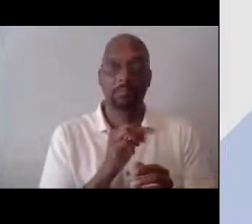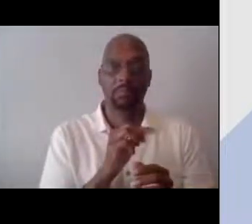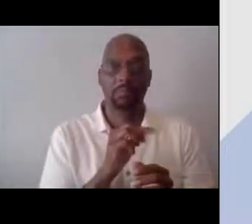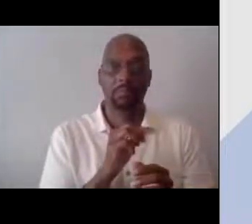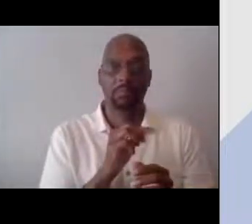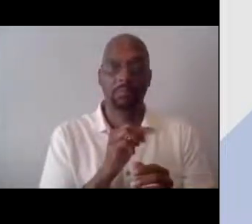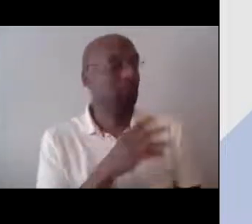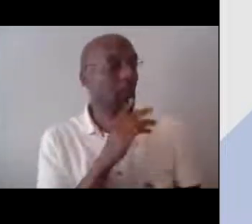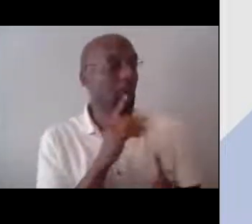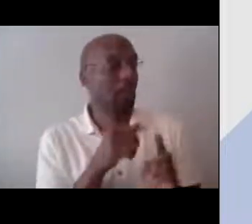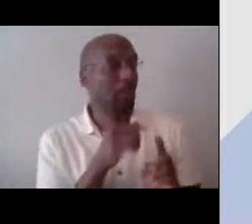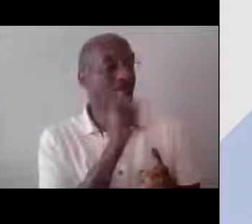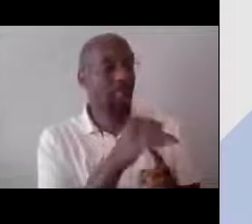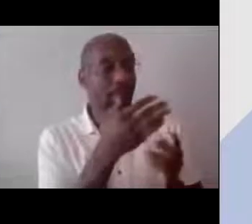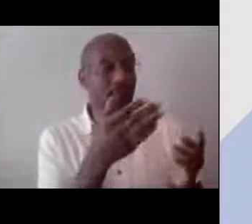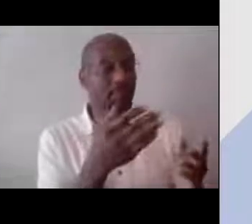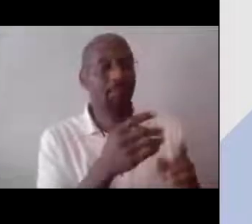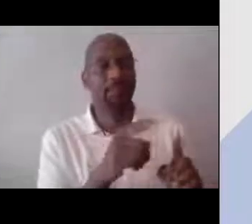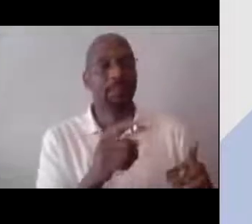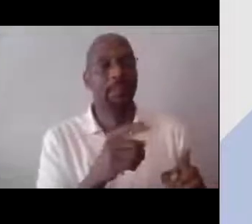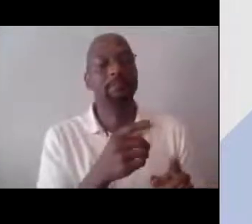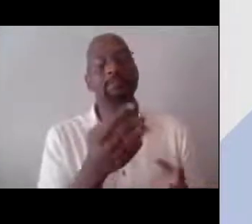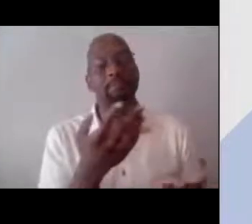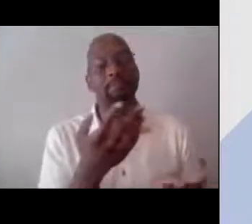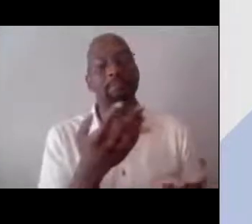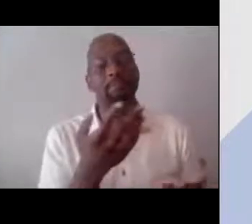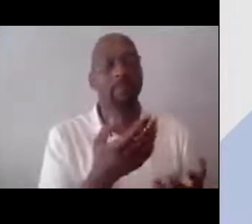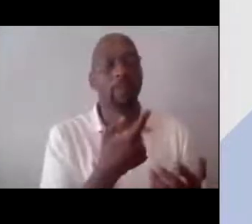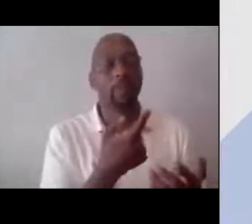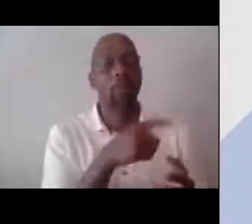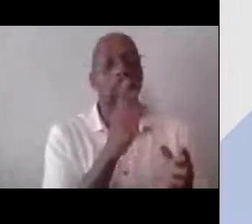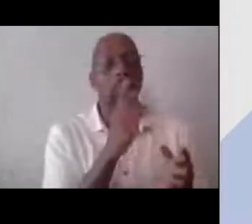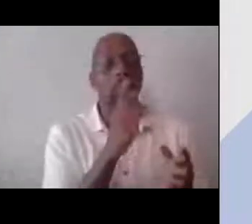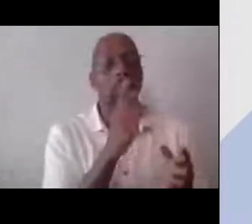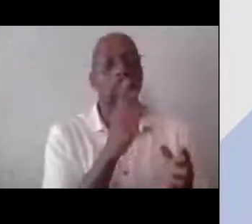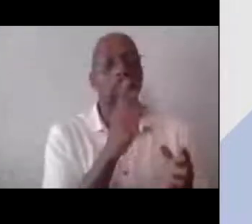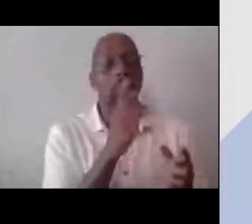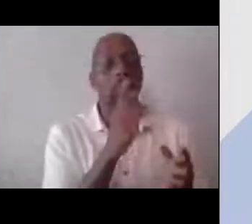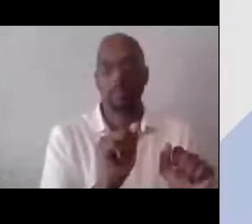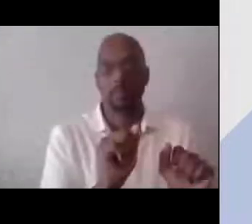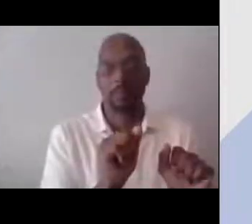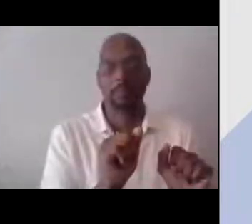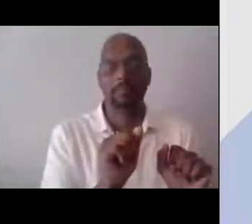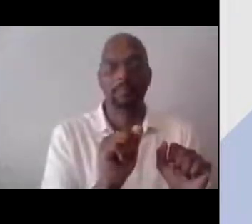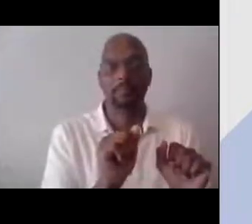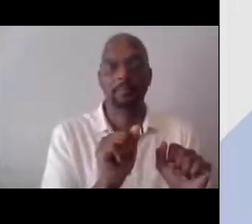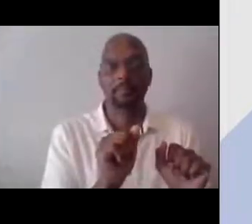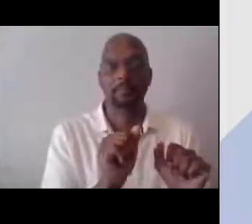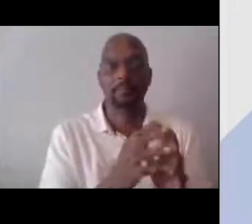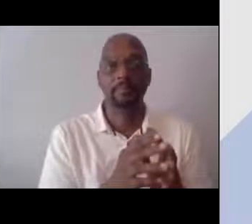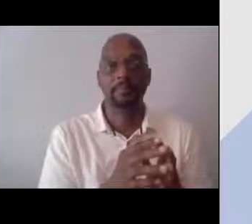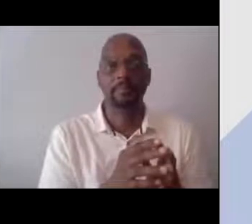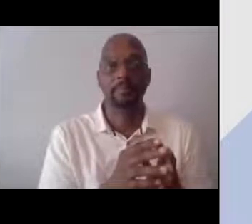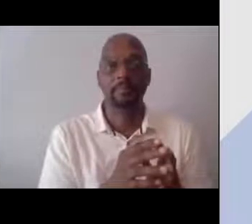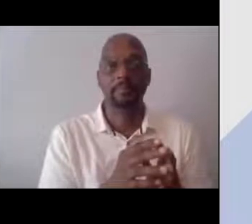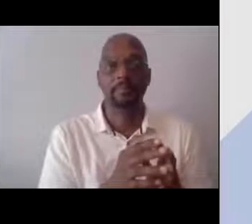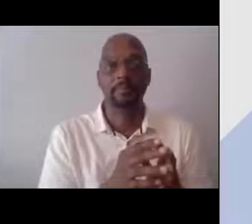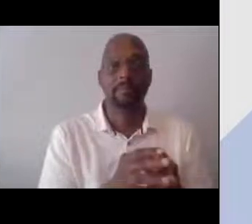collectively with the people at the dais, but we're going to try it right now. And with that, we'll go ahead and get